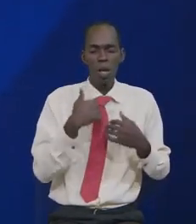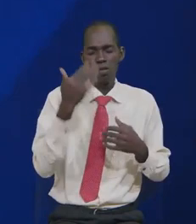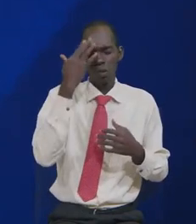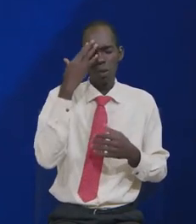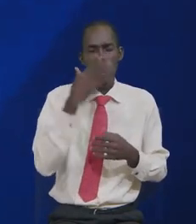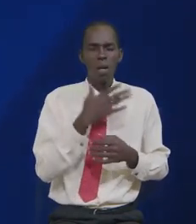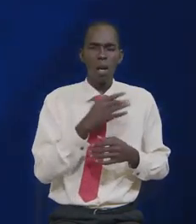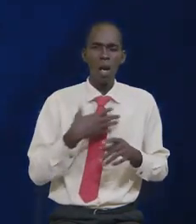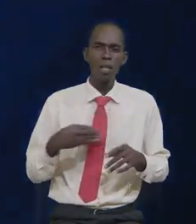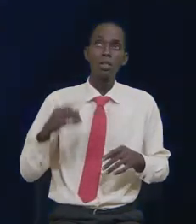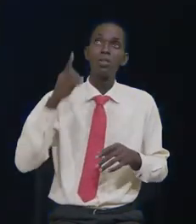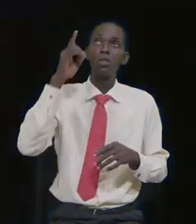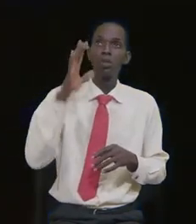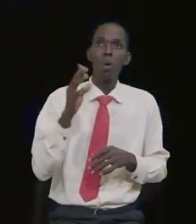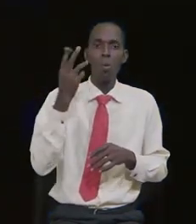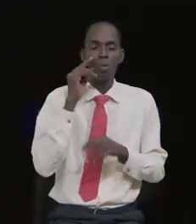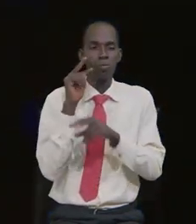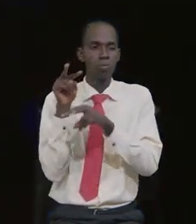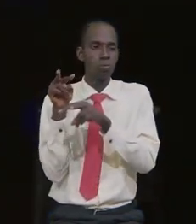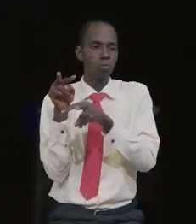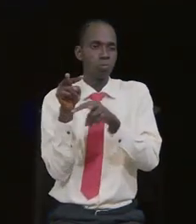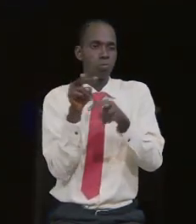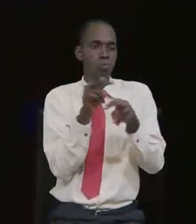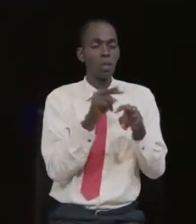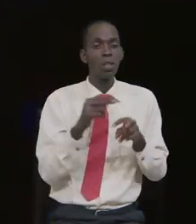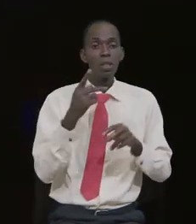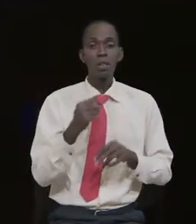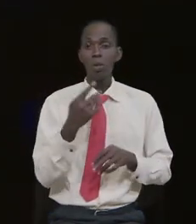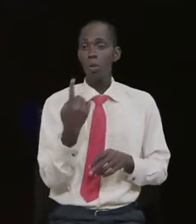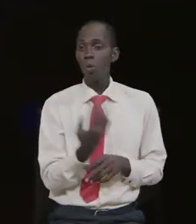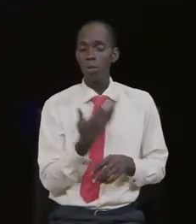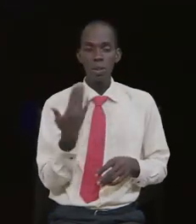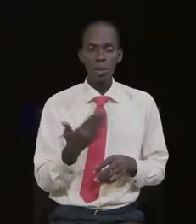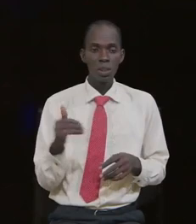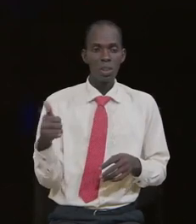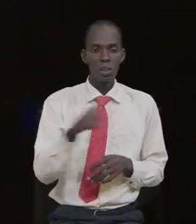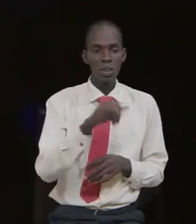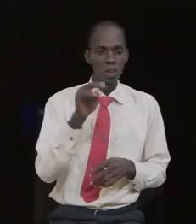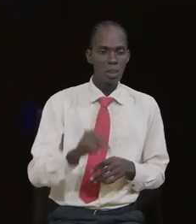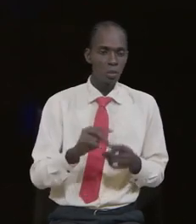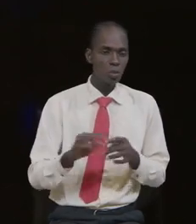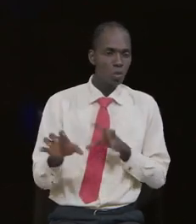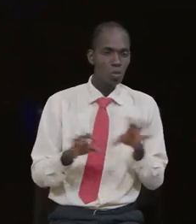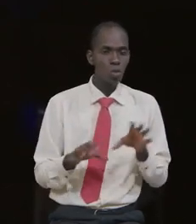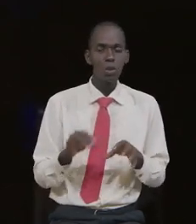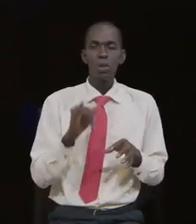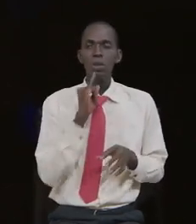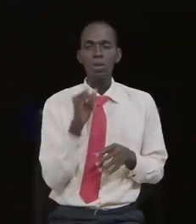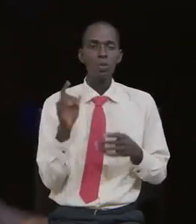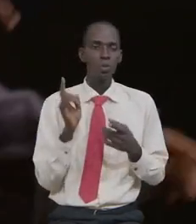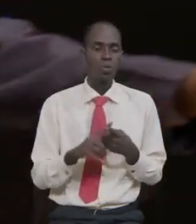And so God was watching. The only thing they had to do is to be tireless and to